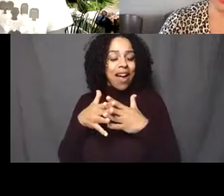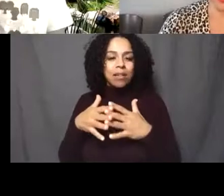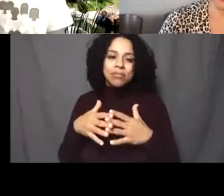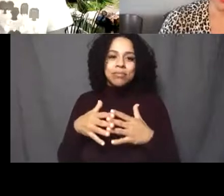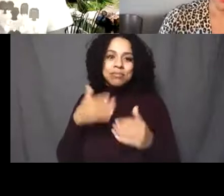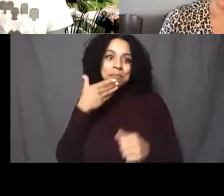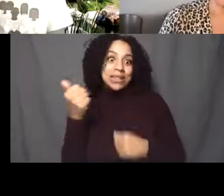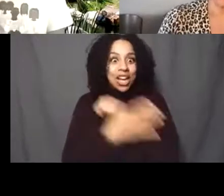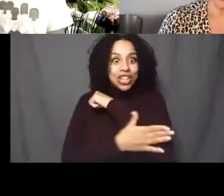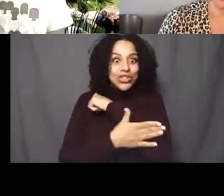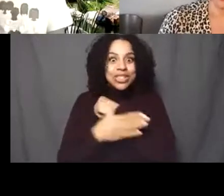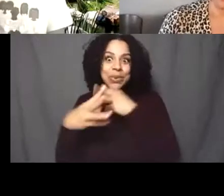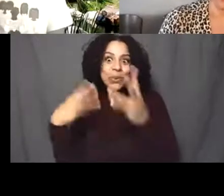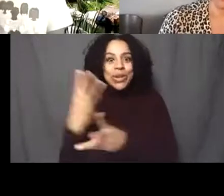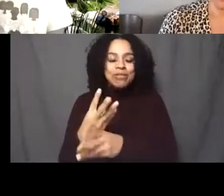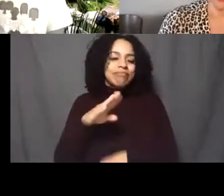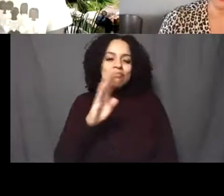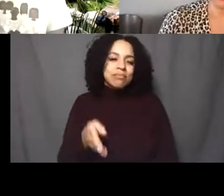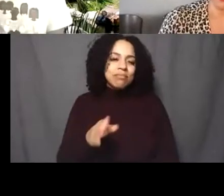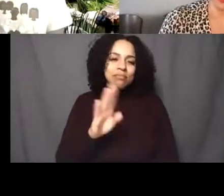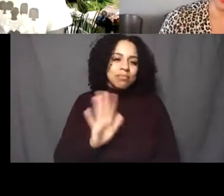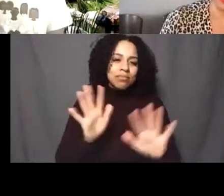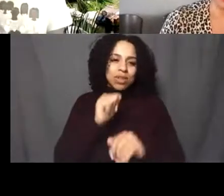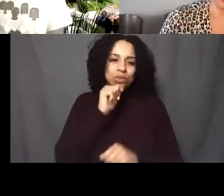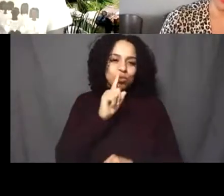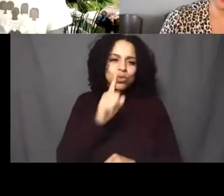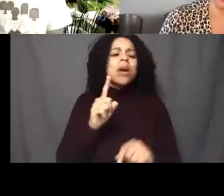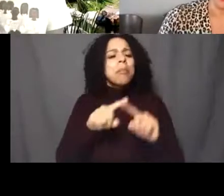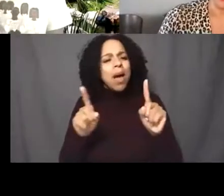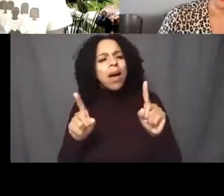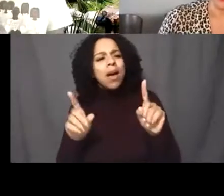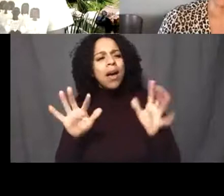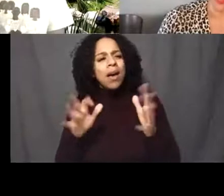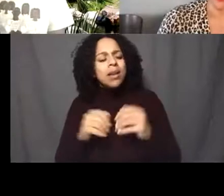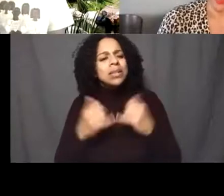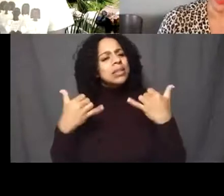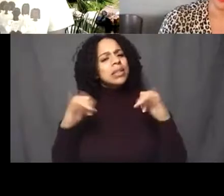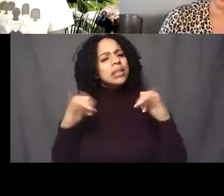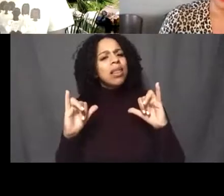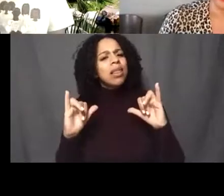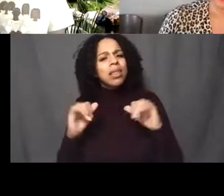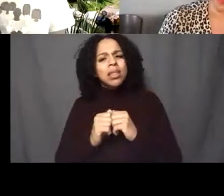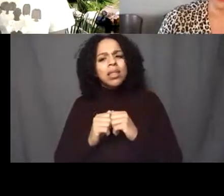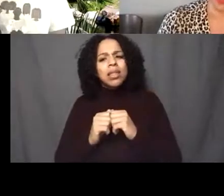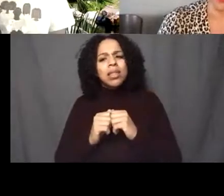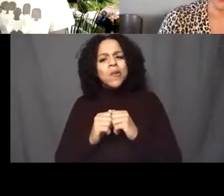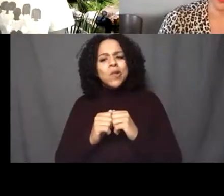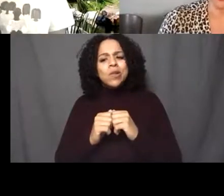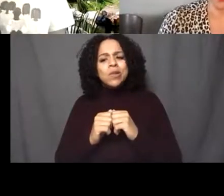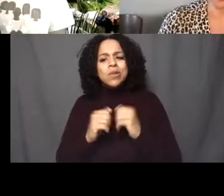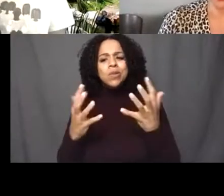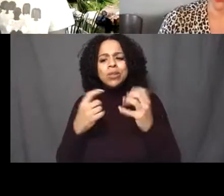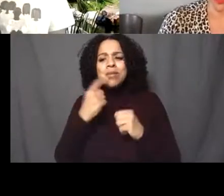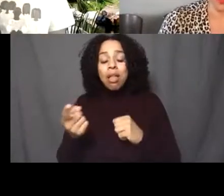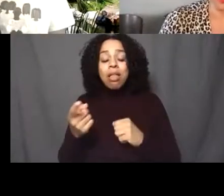Black Americans. But it's the form of patriotism and citizenship that says, those ideas that Thomas Jefferson,